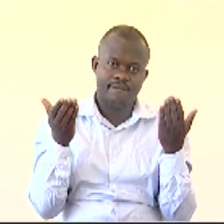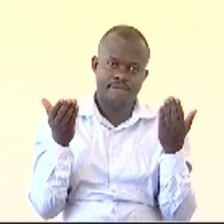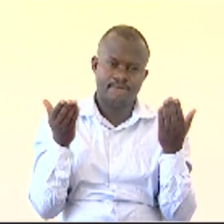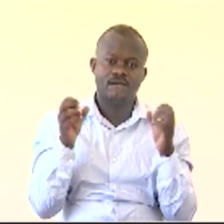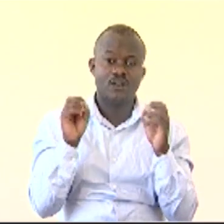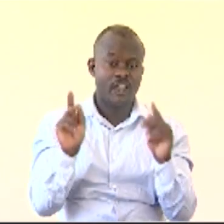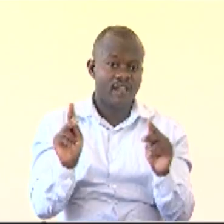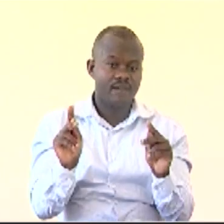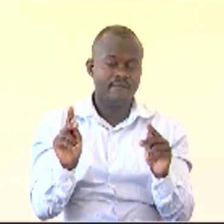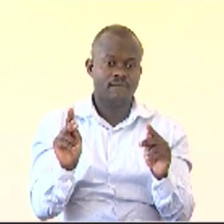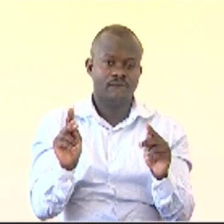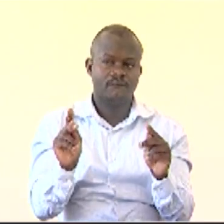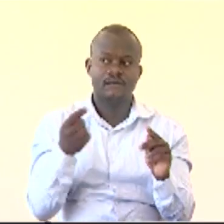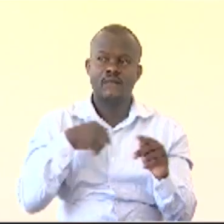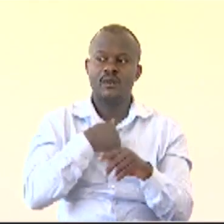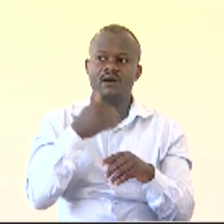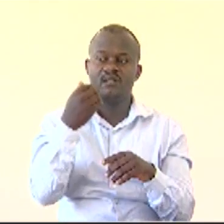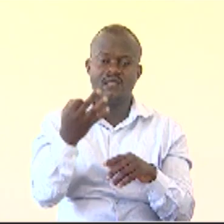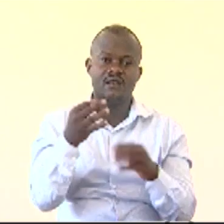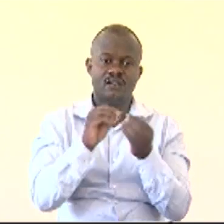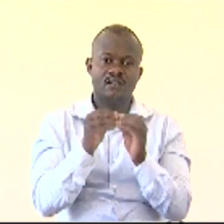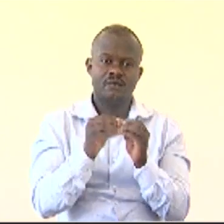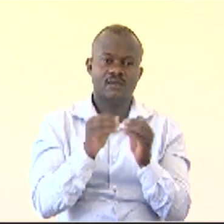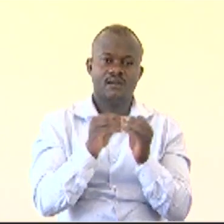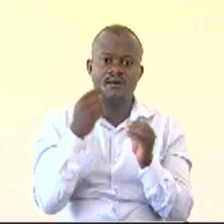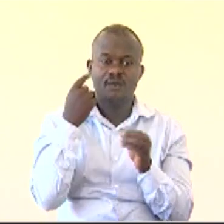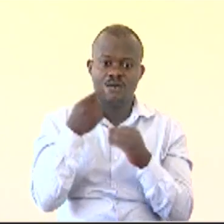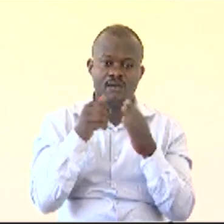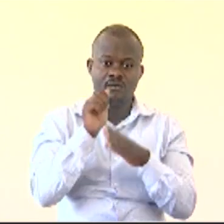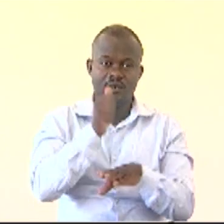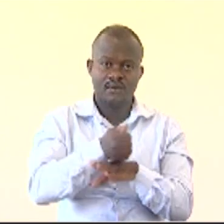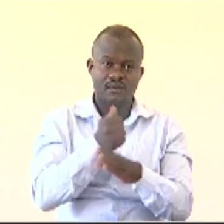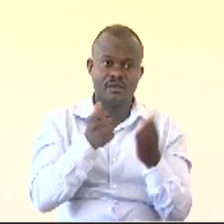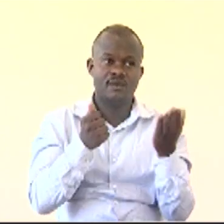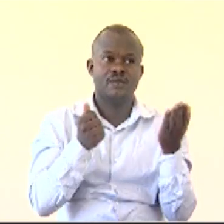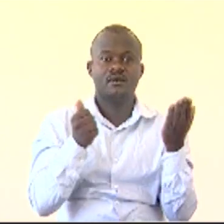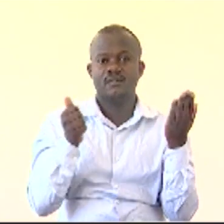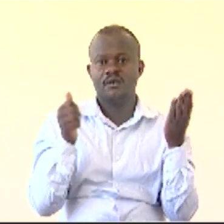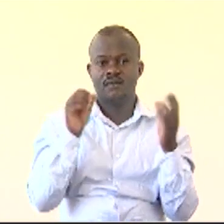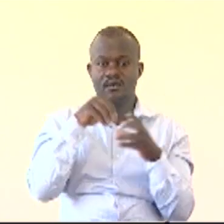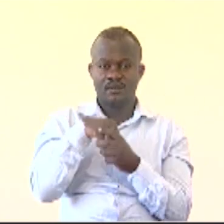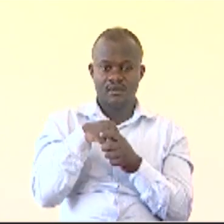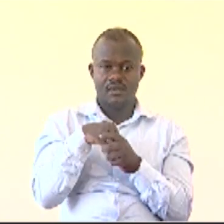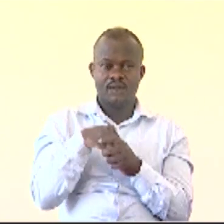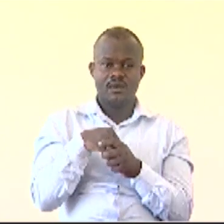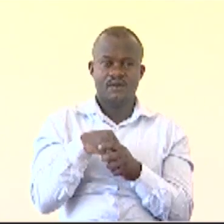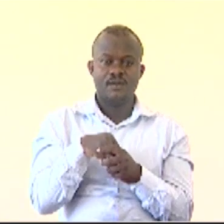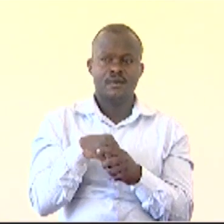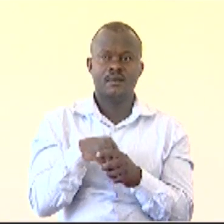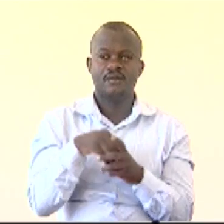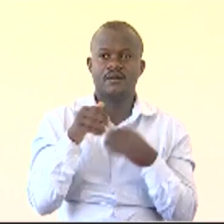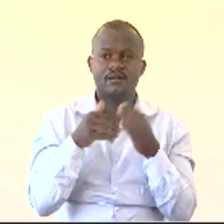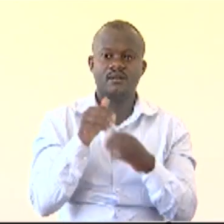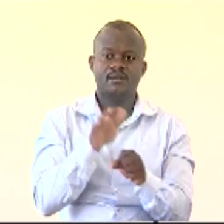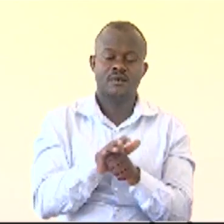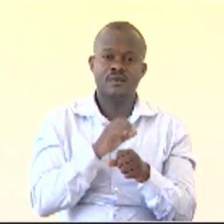Okay? We have 3 numbers. Number 1, which disease among the following is the most